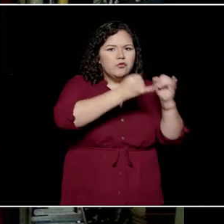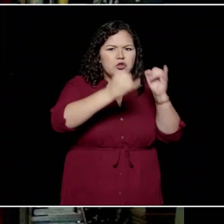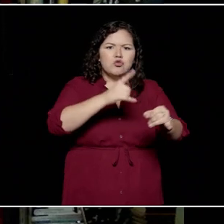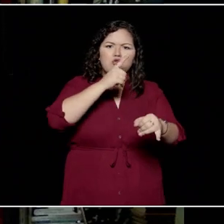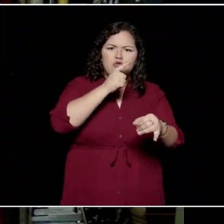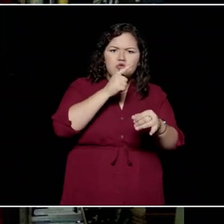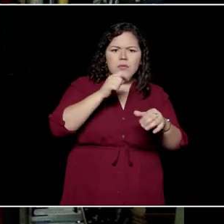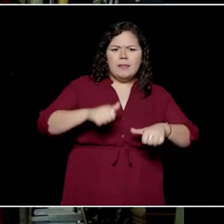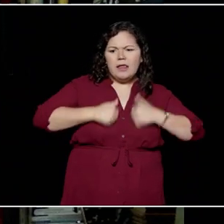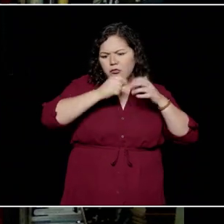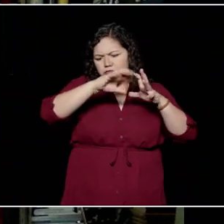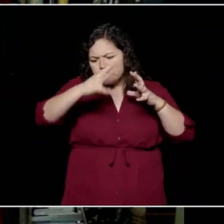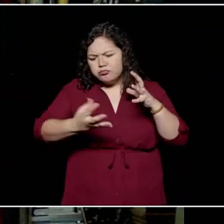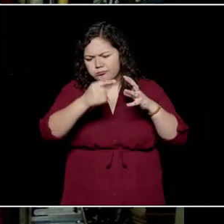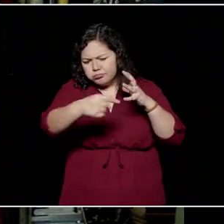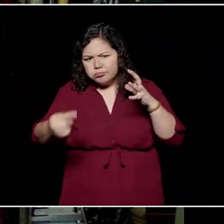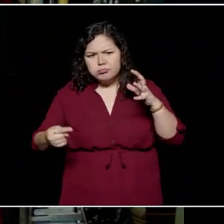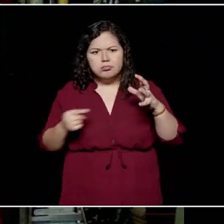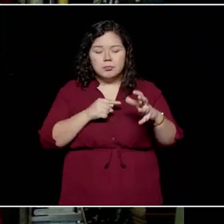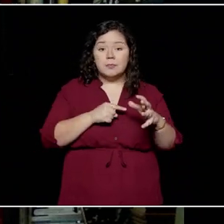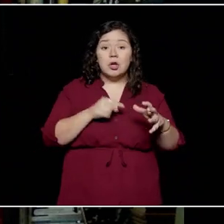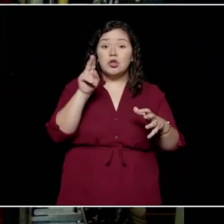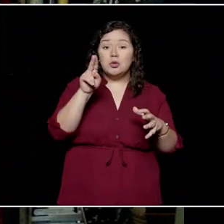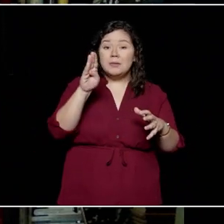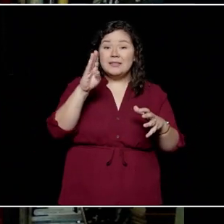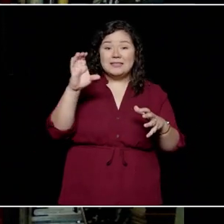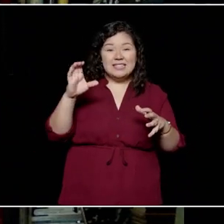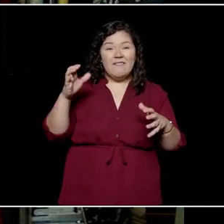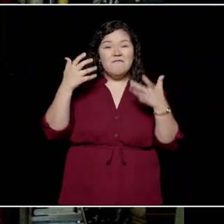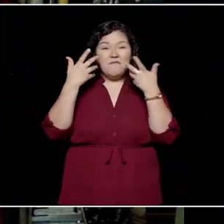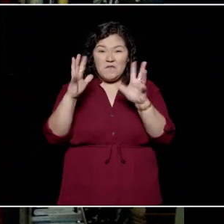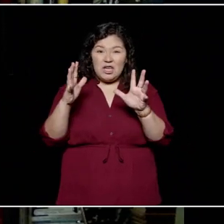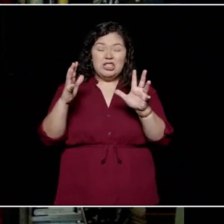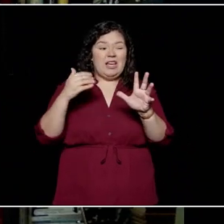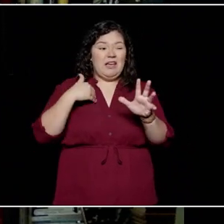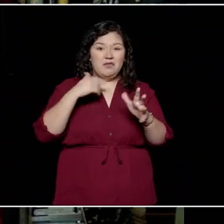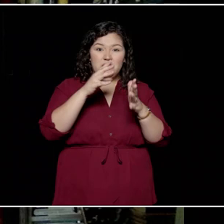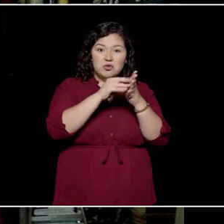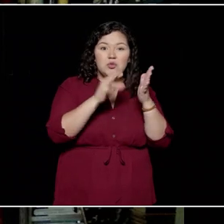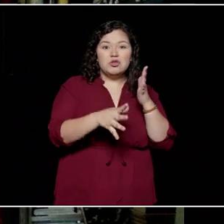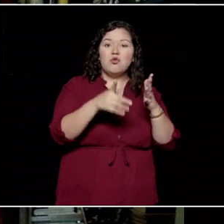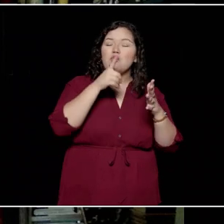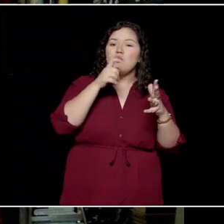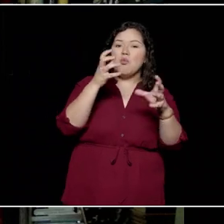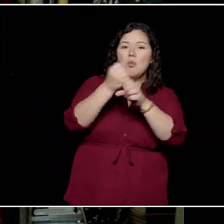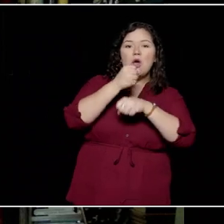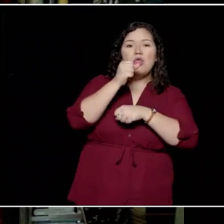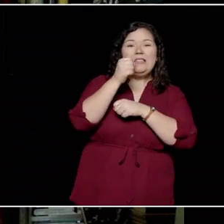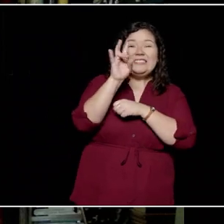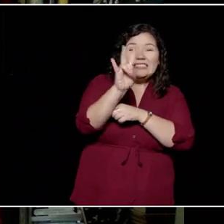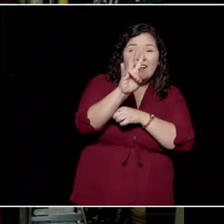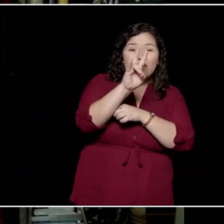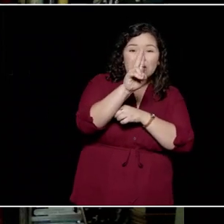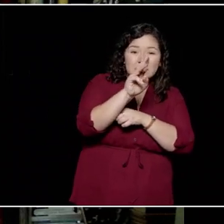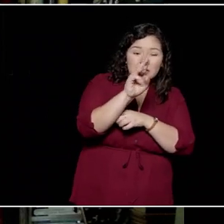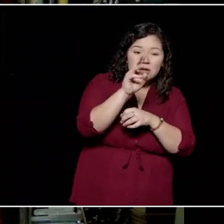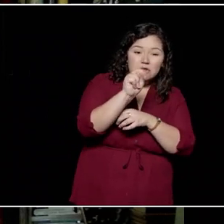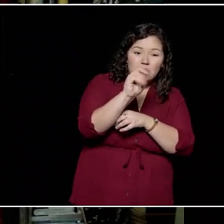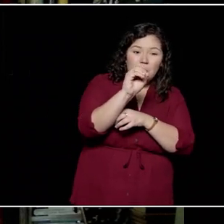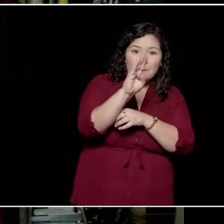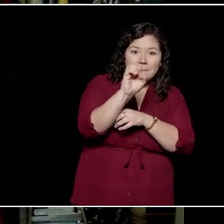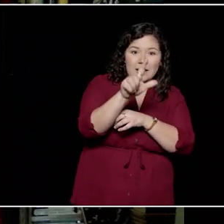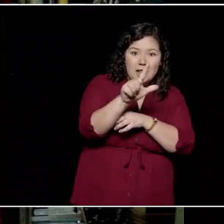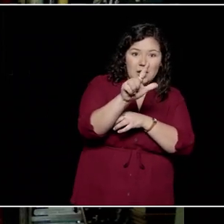world. The University of British Columbia has produced 7 Nobel Prize winners, 3 prime ministers, and 69